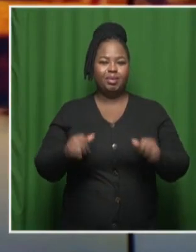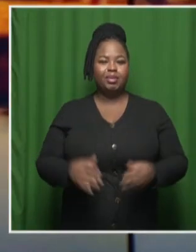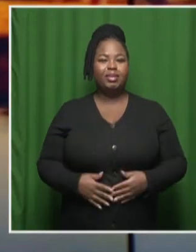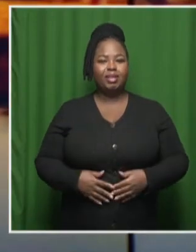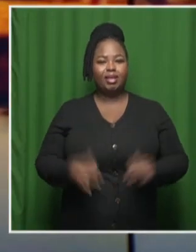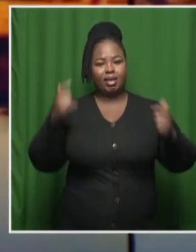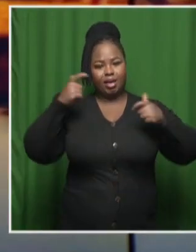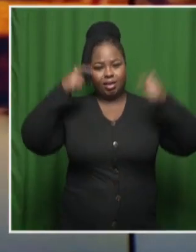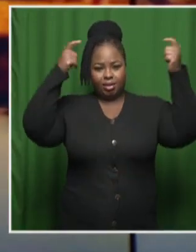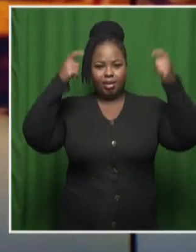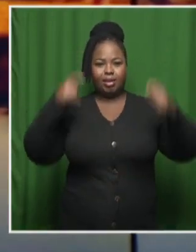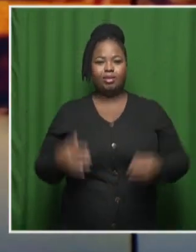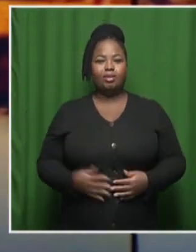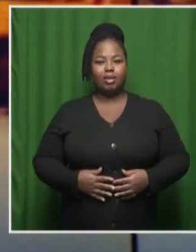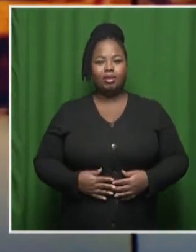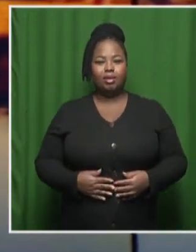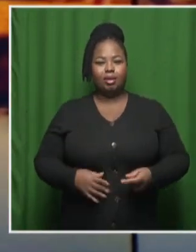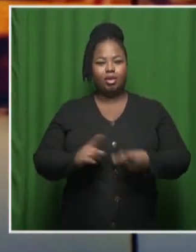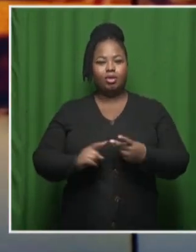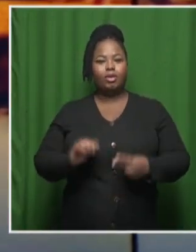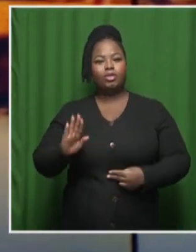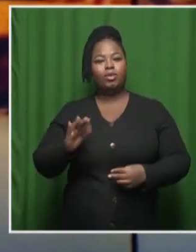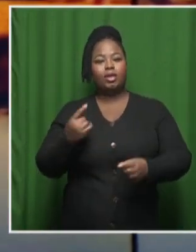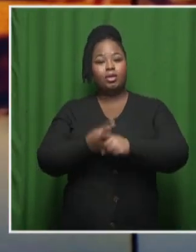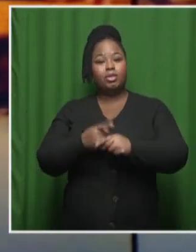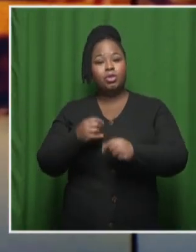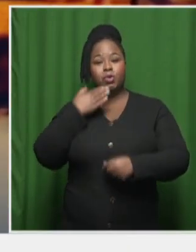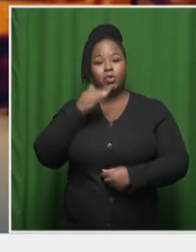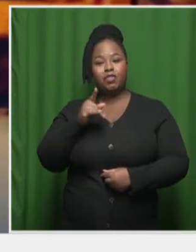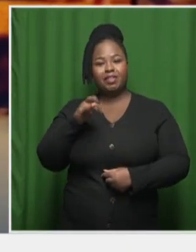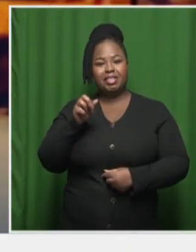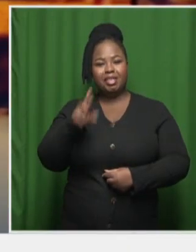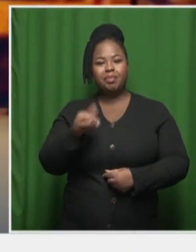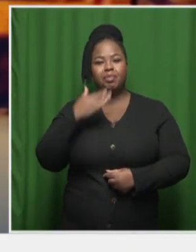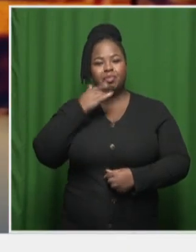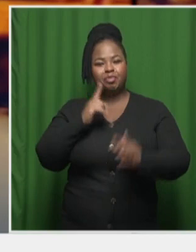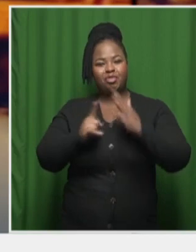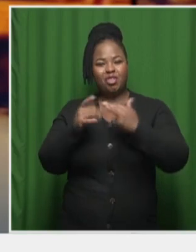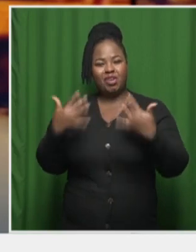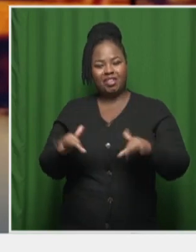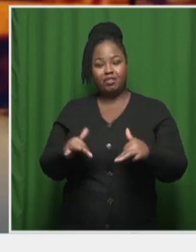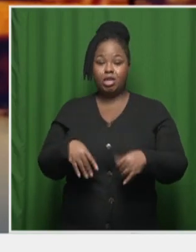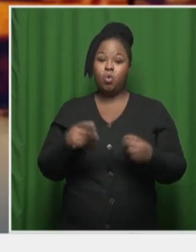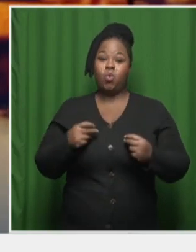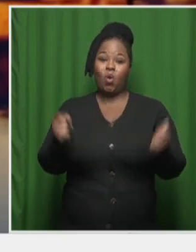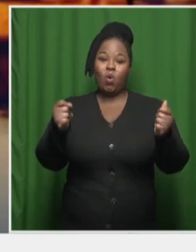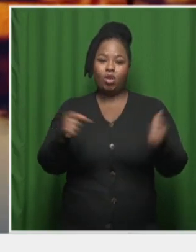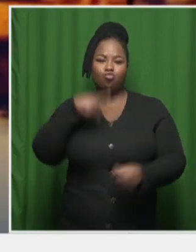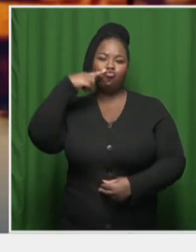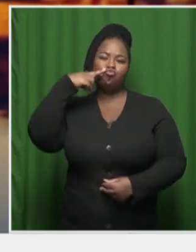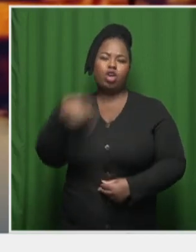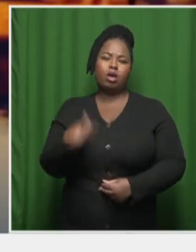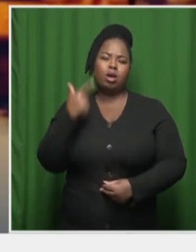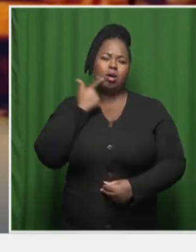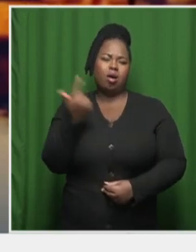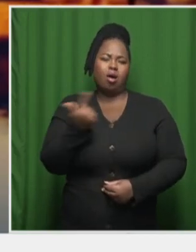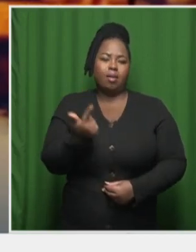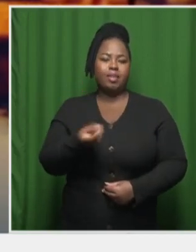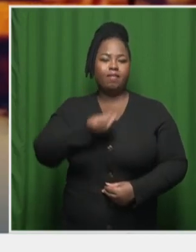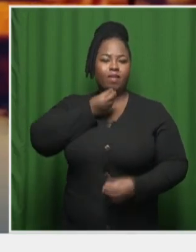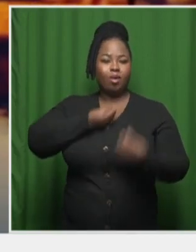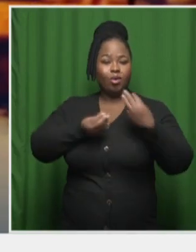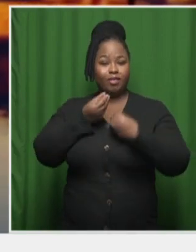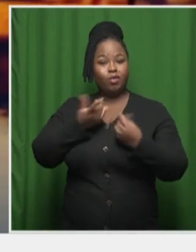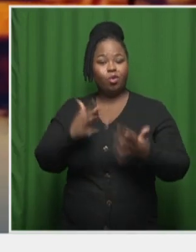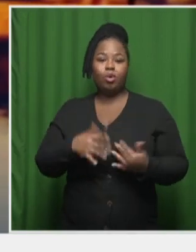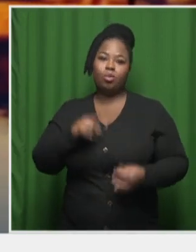in our chef slot, we have the esteemed Chef Victor, who dives into the world of quick and delicious meals, specifically created for